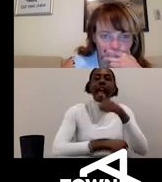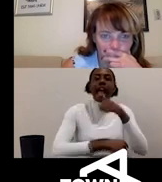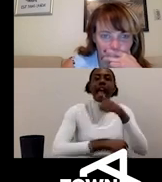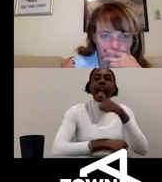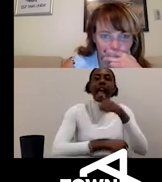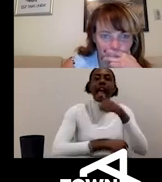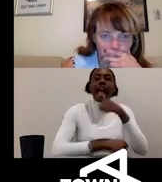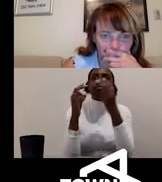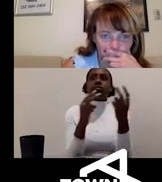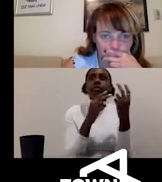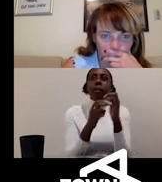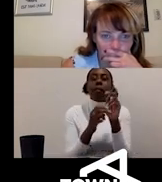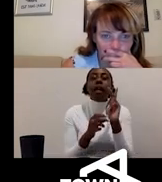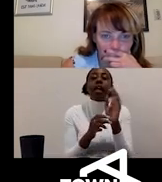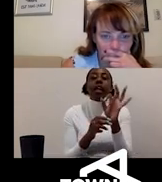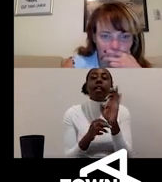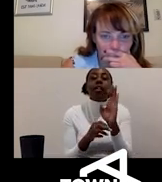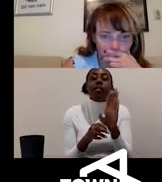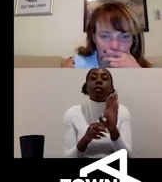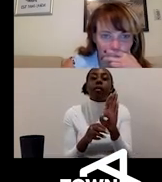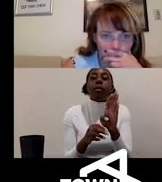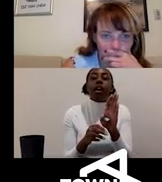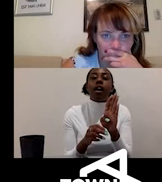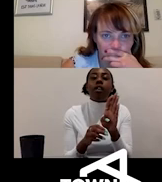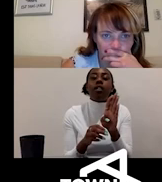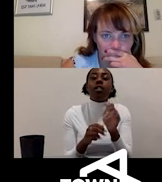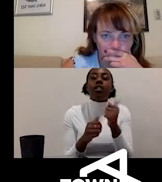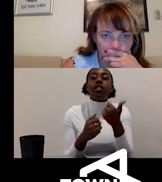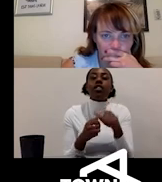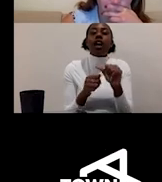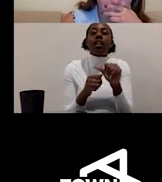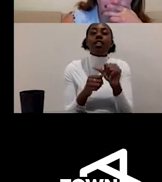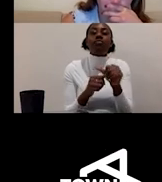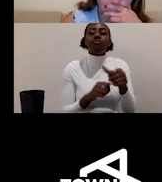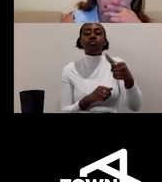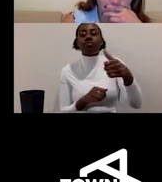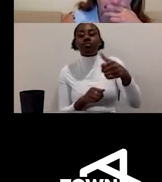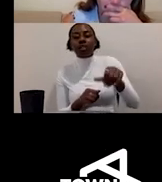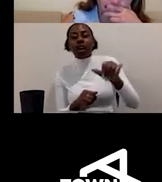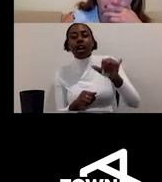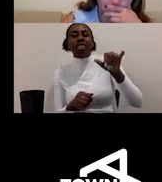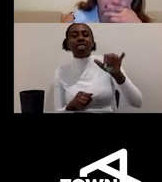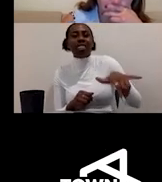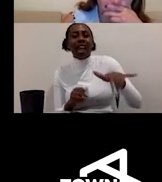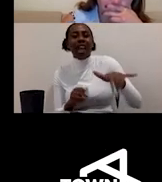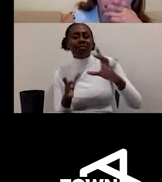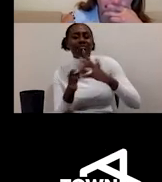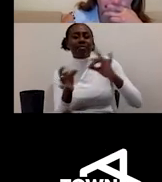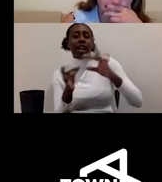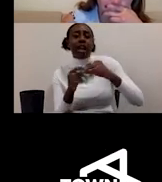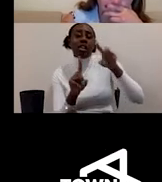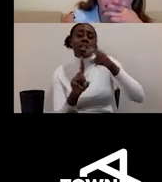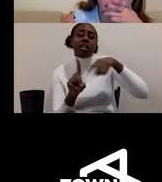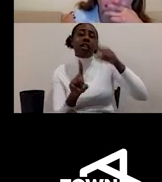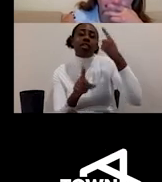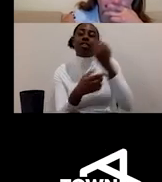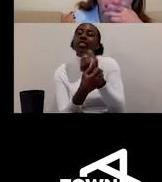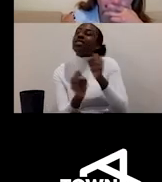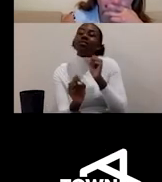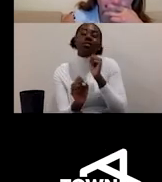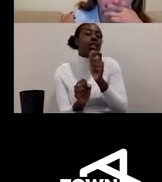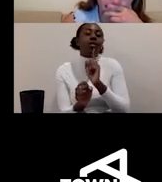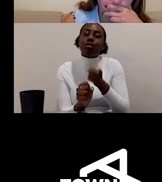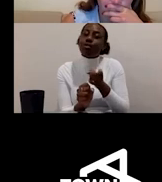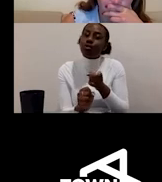push back on this narrative that surveillance can deliver us safety. We know it wasn't the lack of resources. We know it wasn't